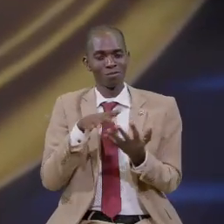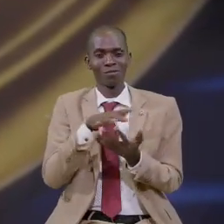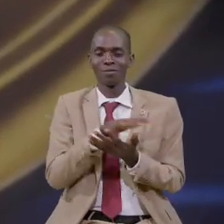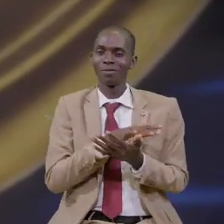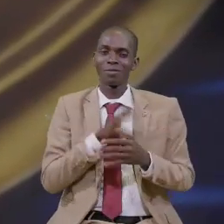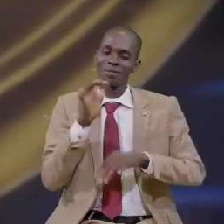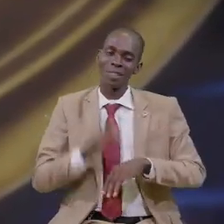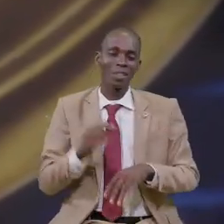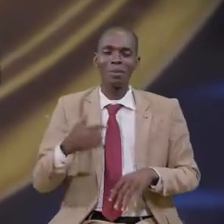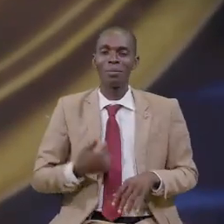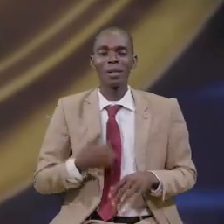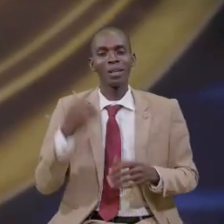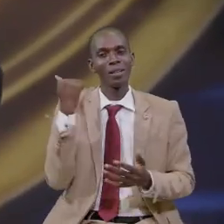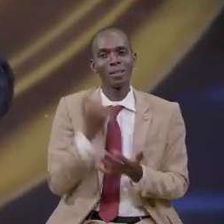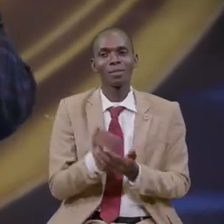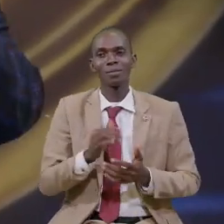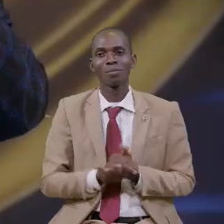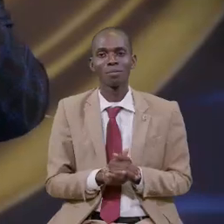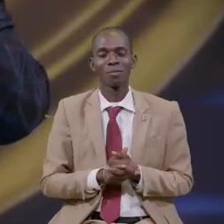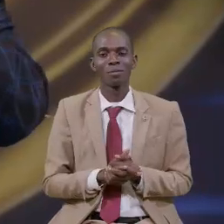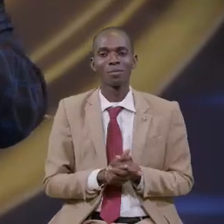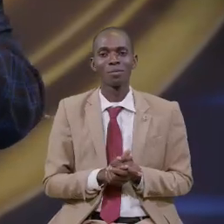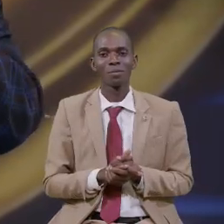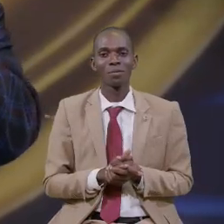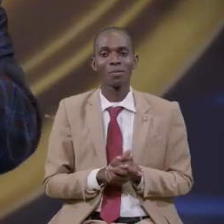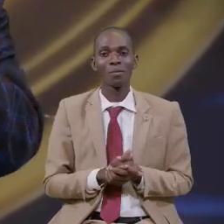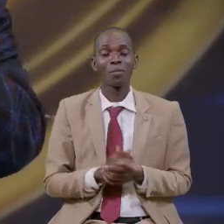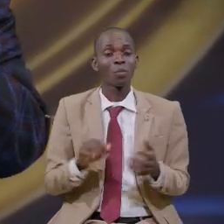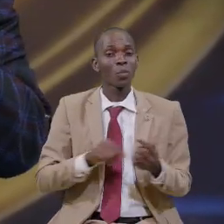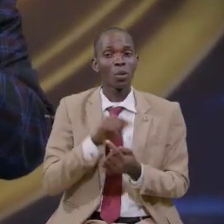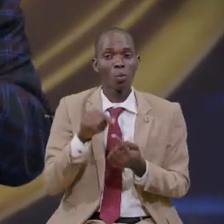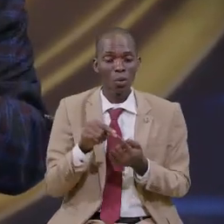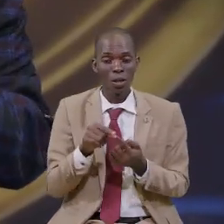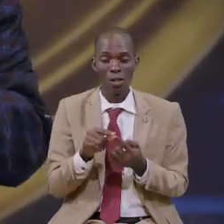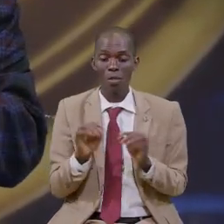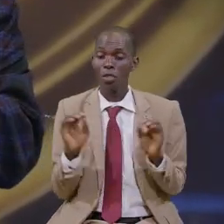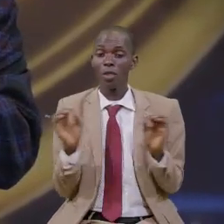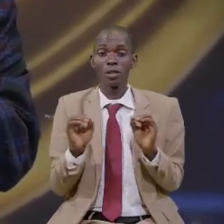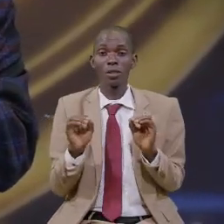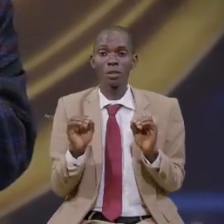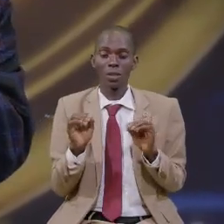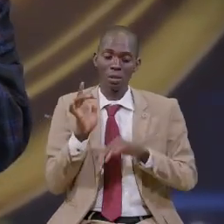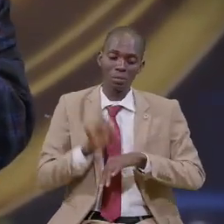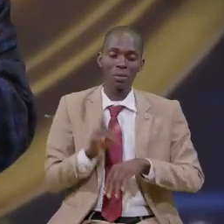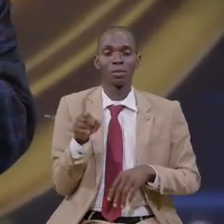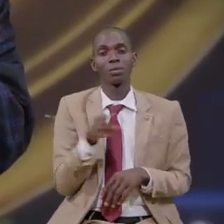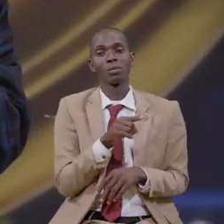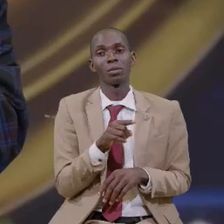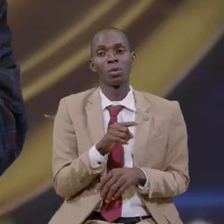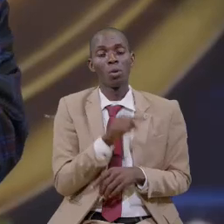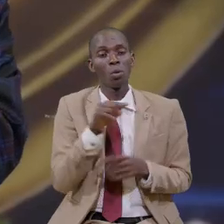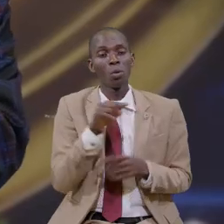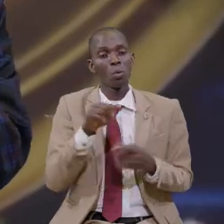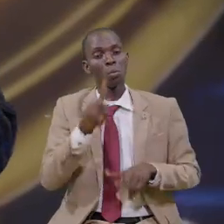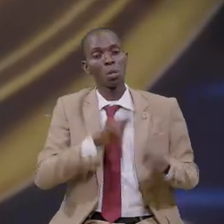amen. When nothing moves you, when criticism does not